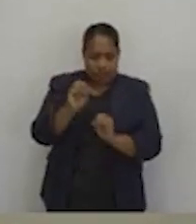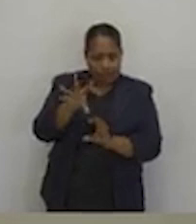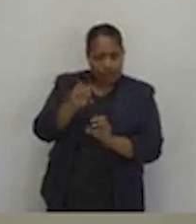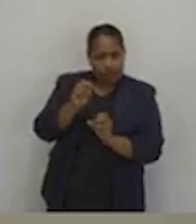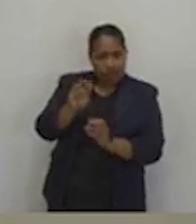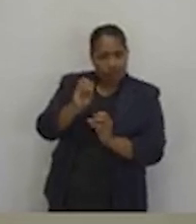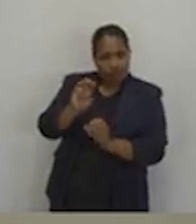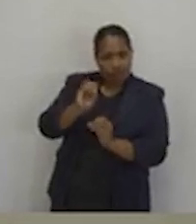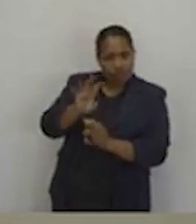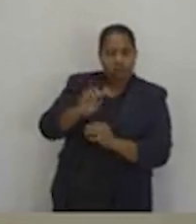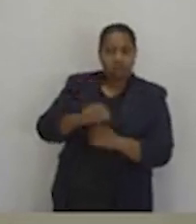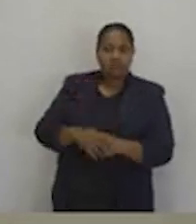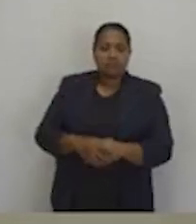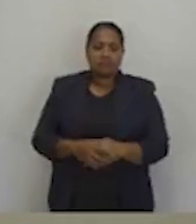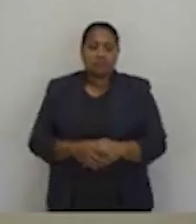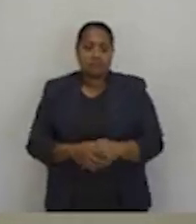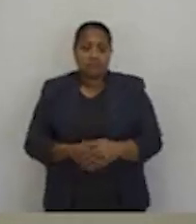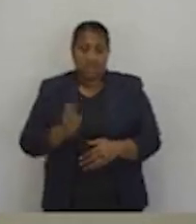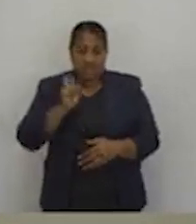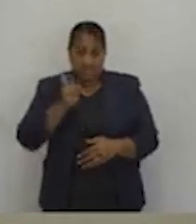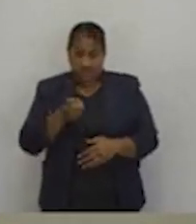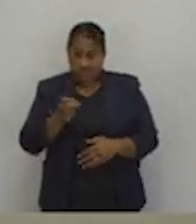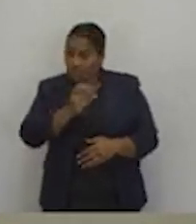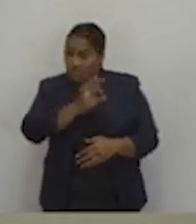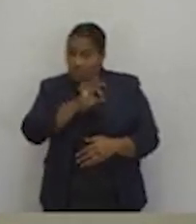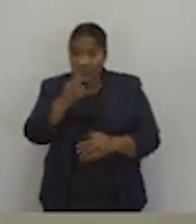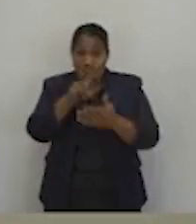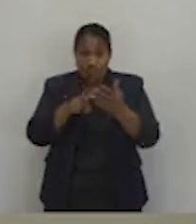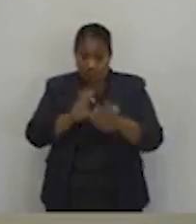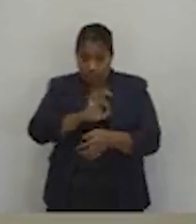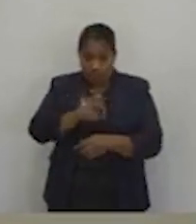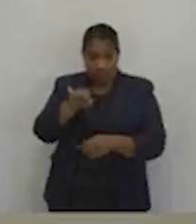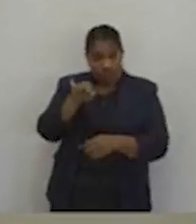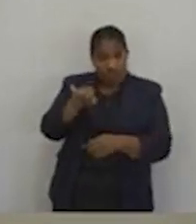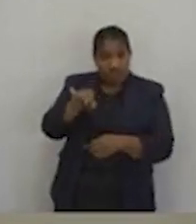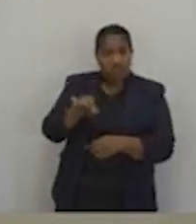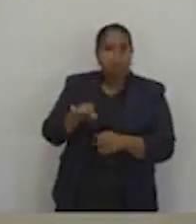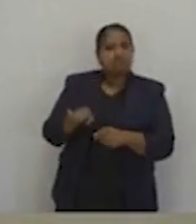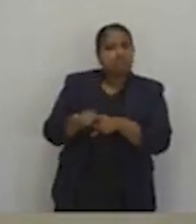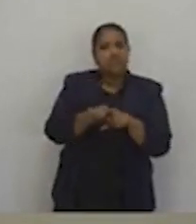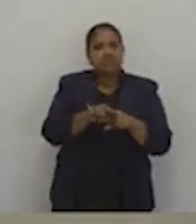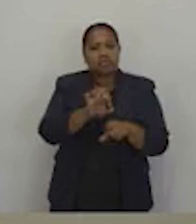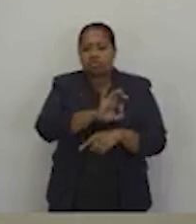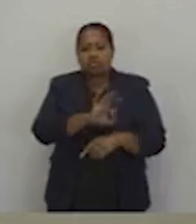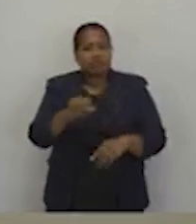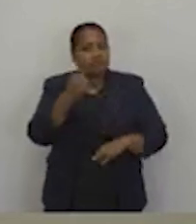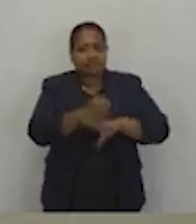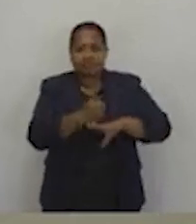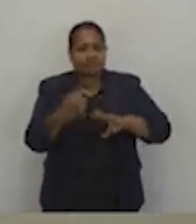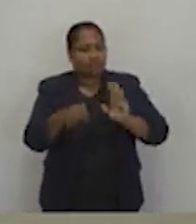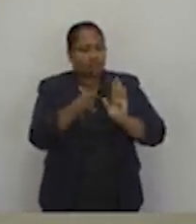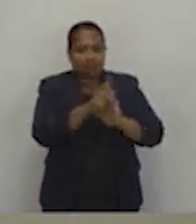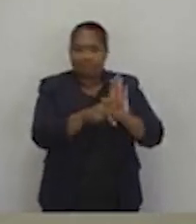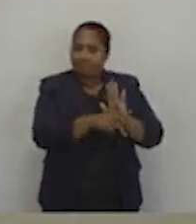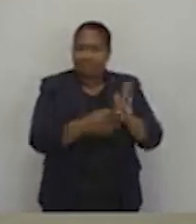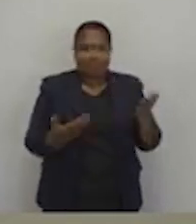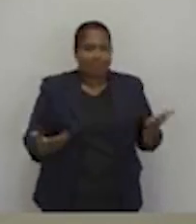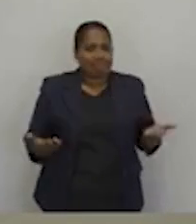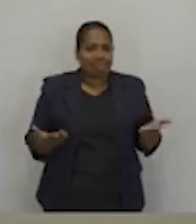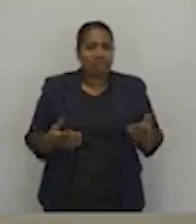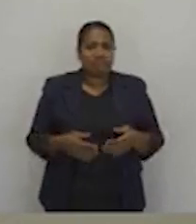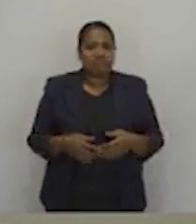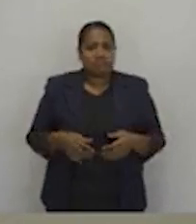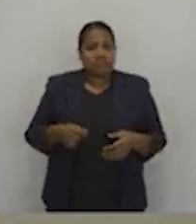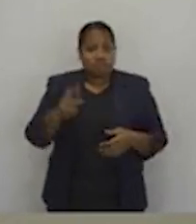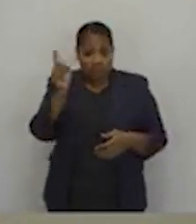is not government policy, full stop. I want to end today on a bit of good news. I know we all need